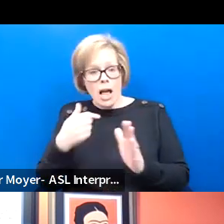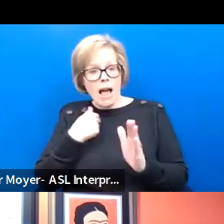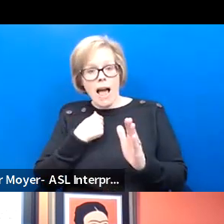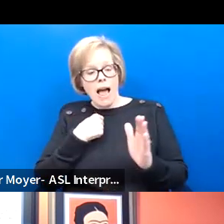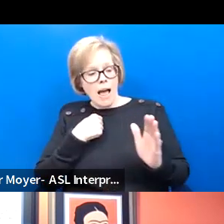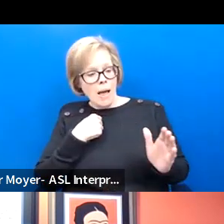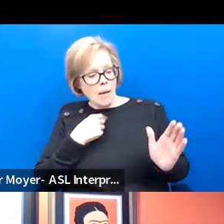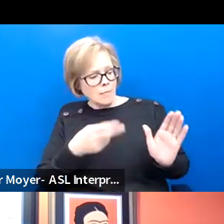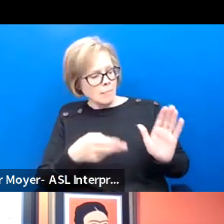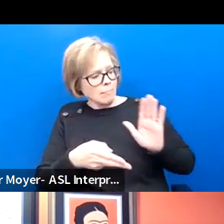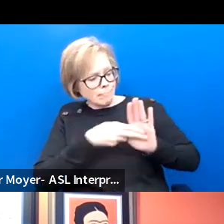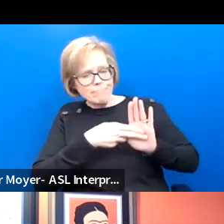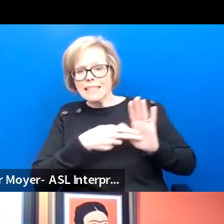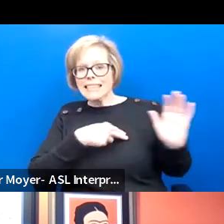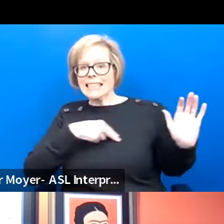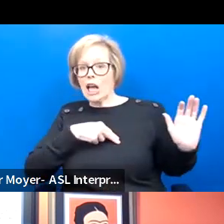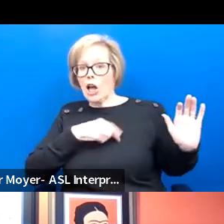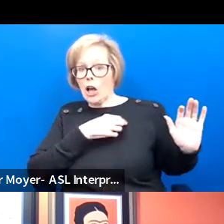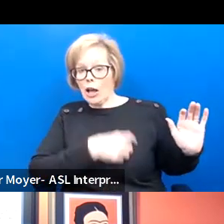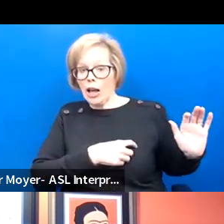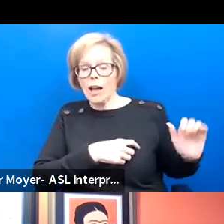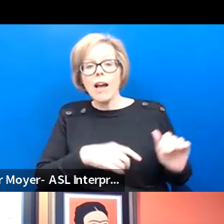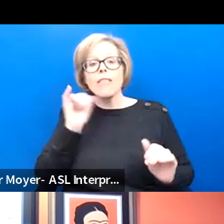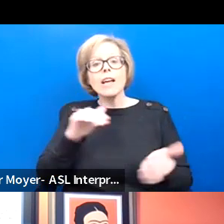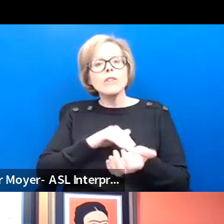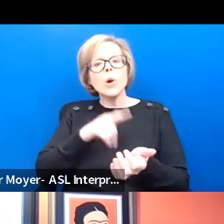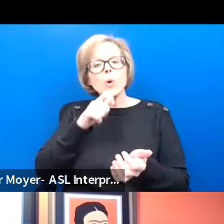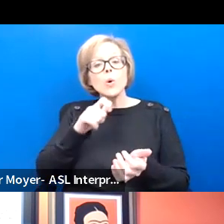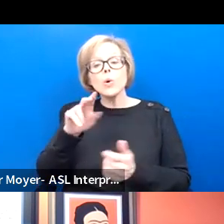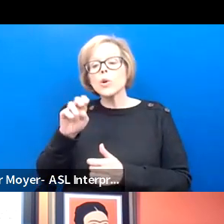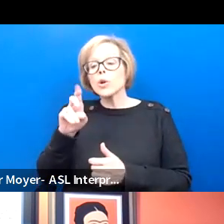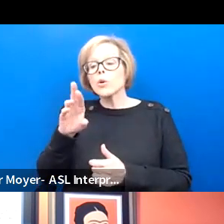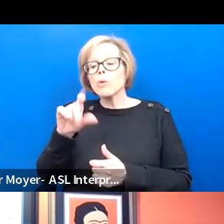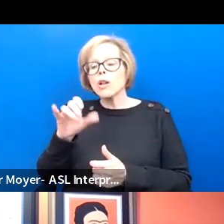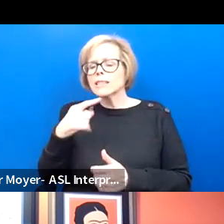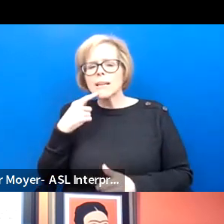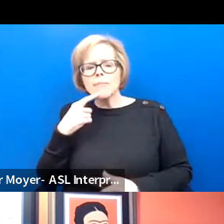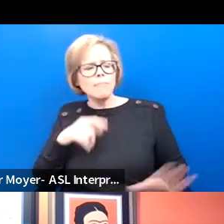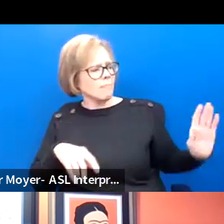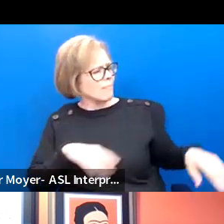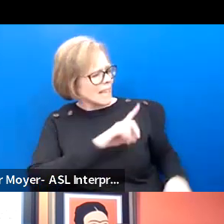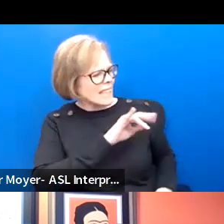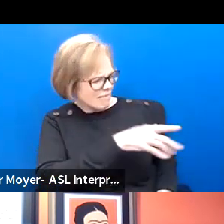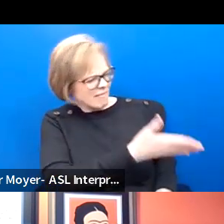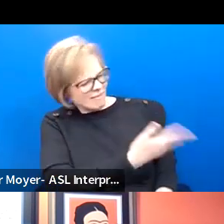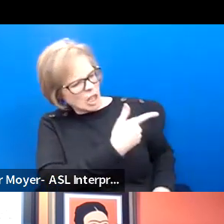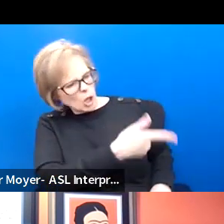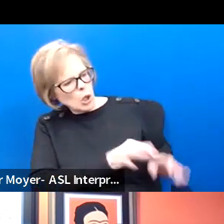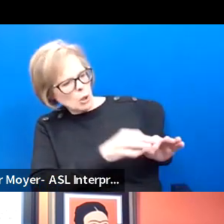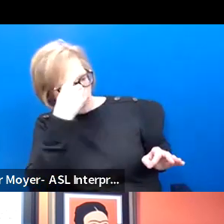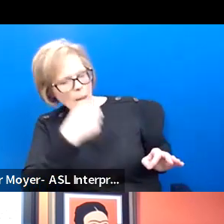little sticker on one of you, the doctor who was the neurologist would say, hey, Dylan, come on in, you can interpret for me.